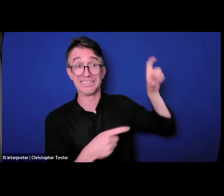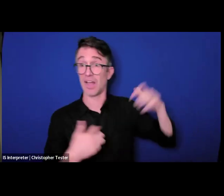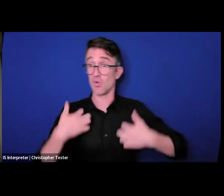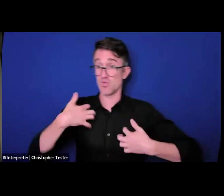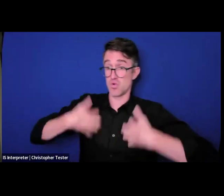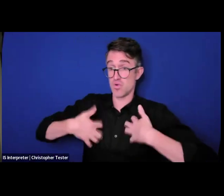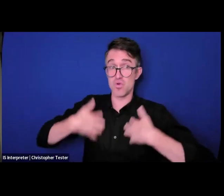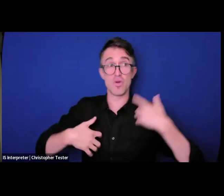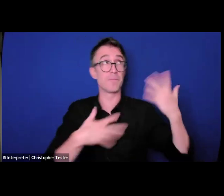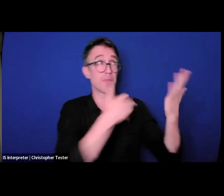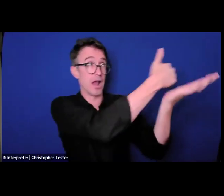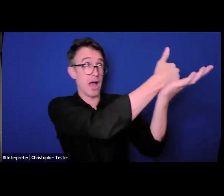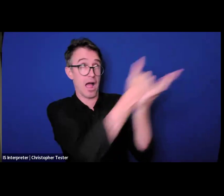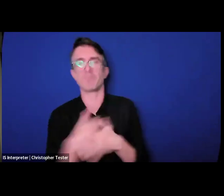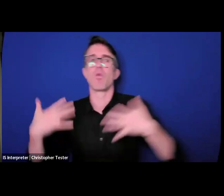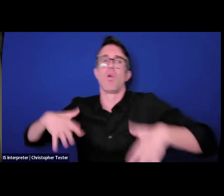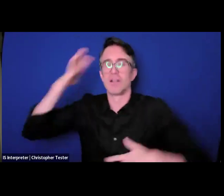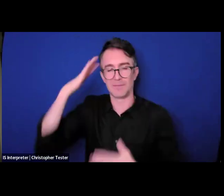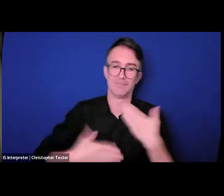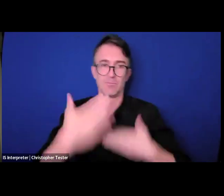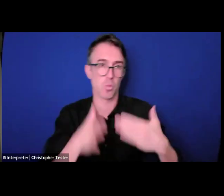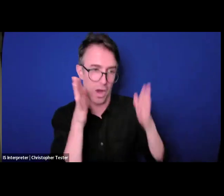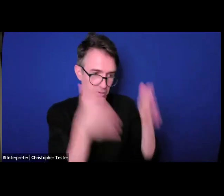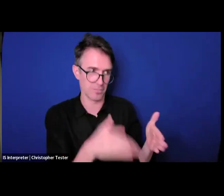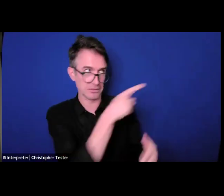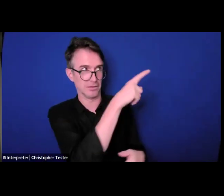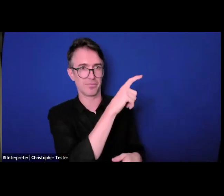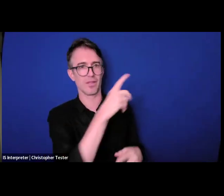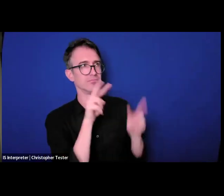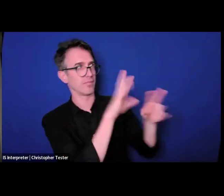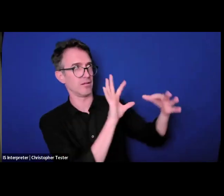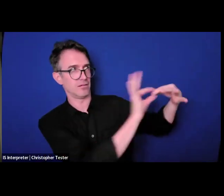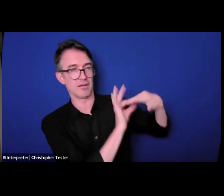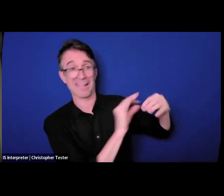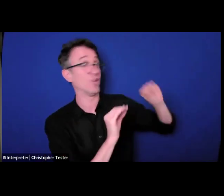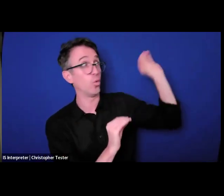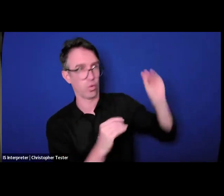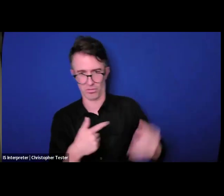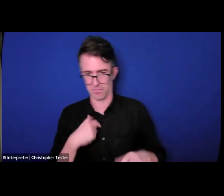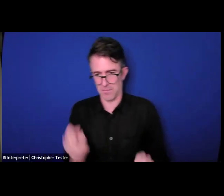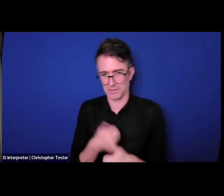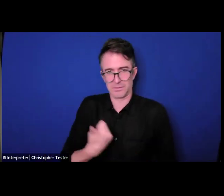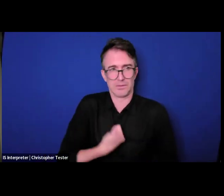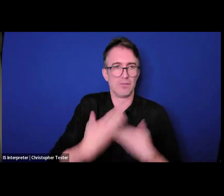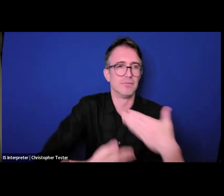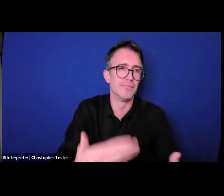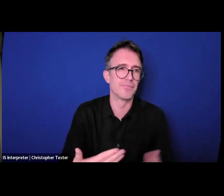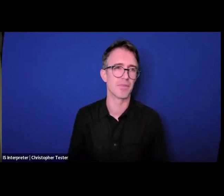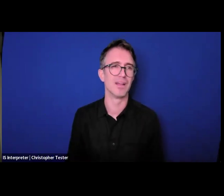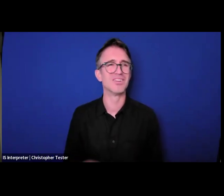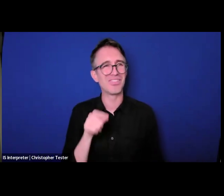of systems in a country plays a major role on how sort of the